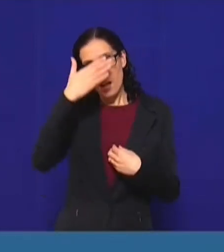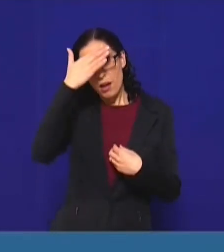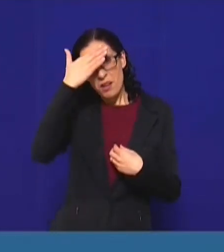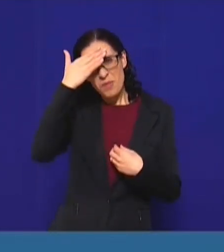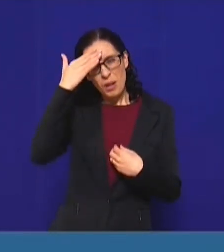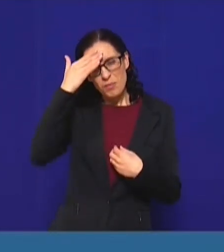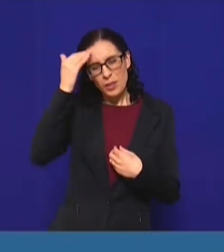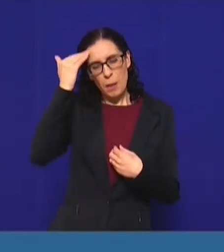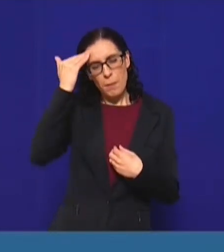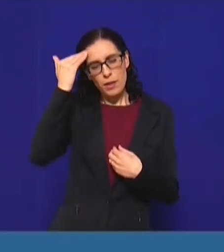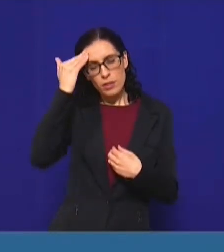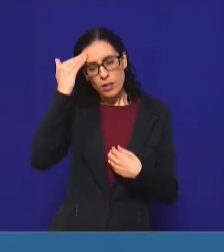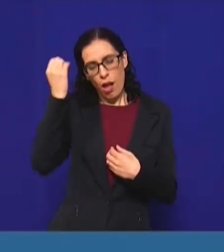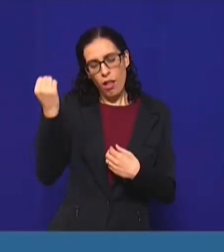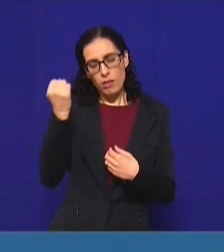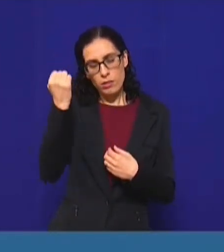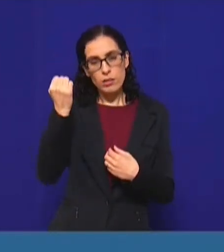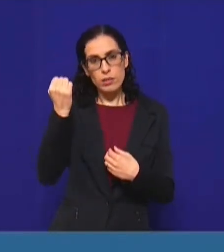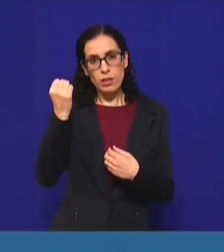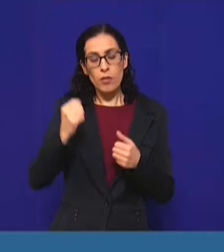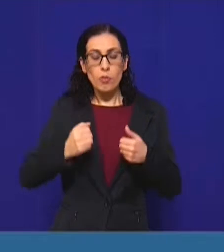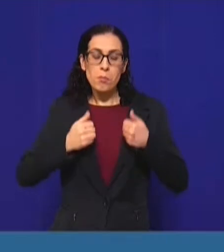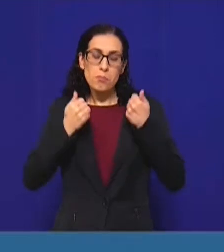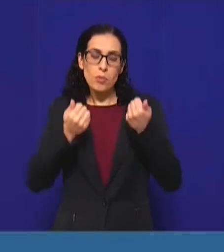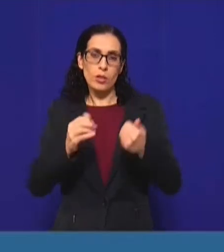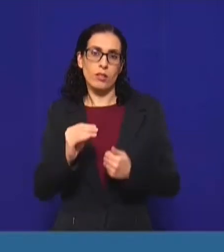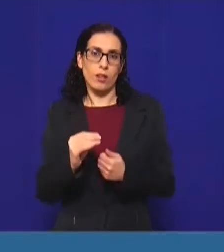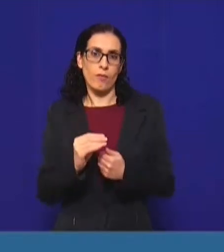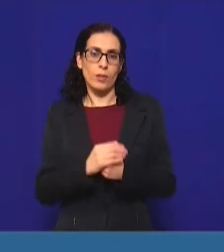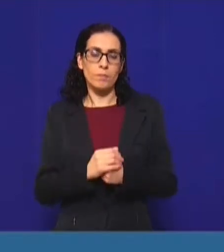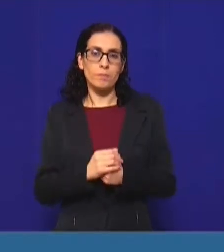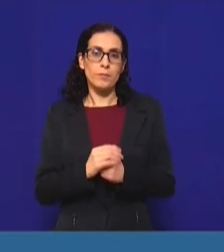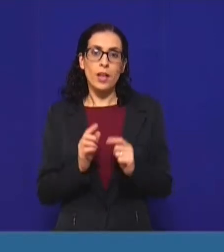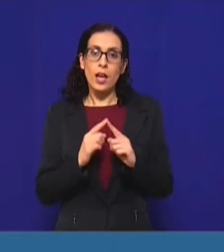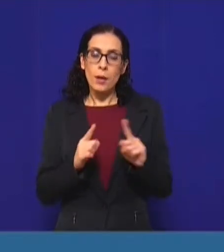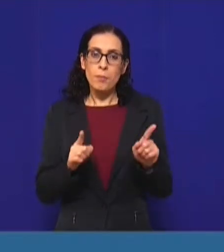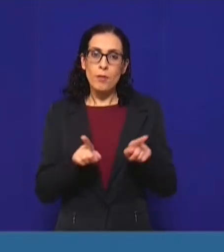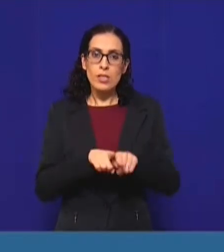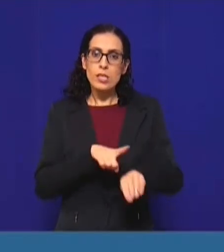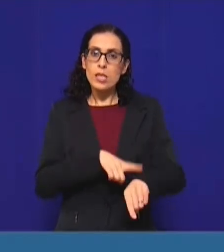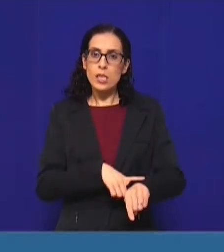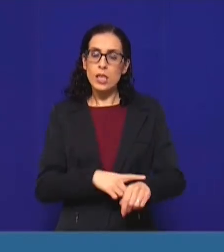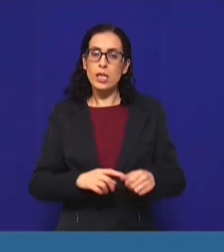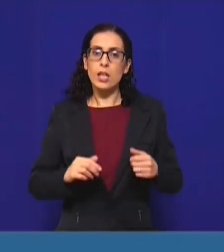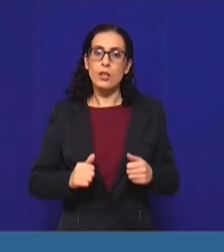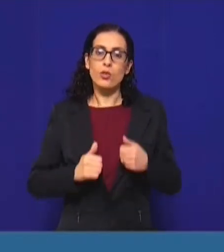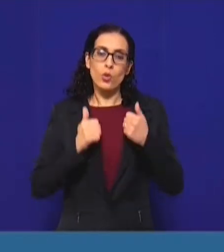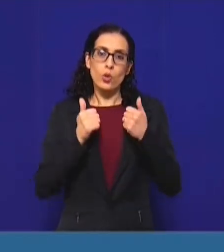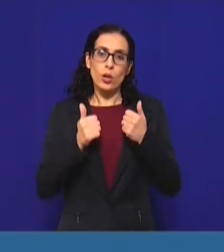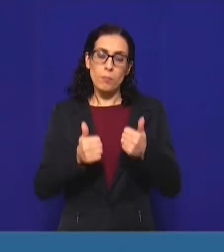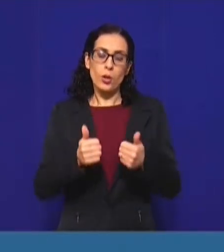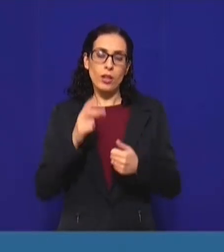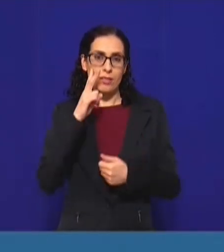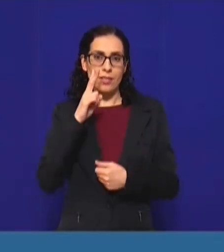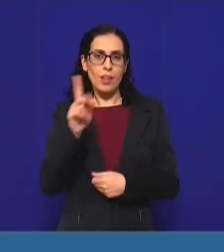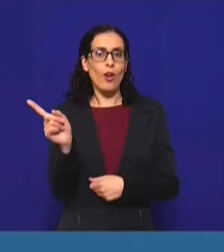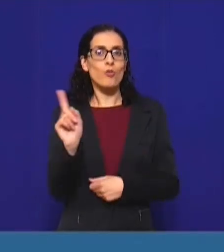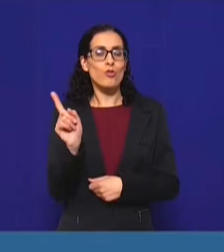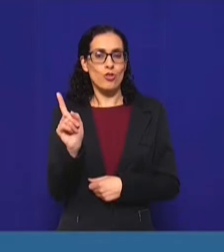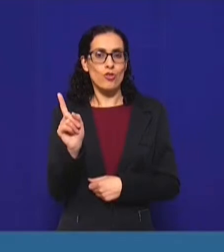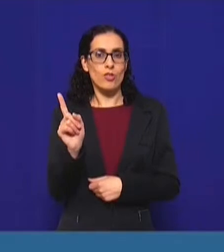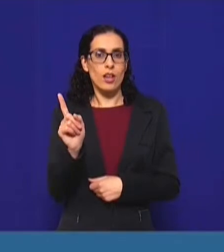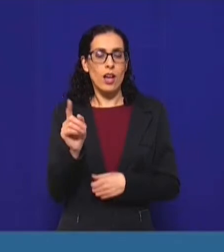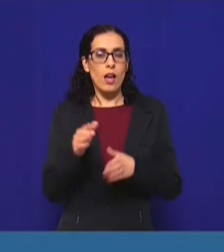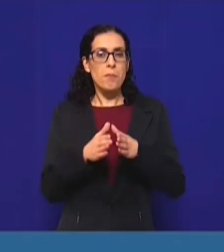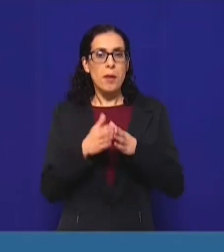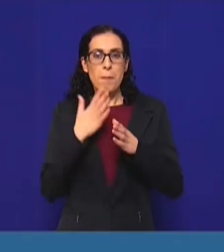mentali, psikoloġikament huma importanti ħafna. Però aħna rridu naraw li aħna nkunu qegħdin niftħu